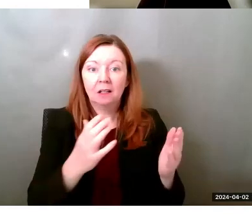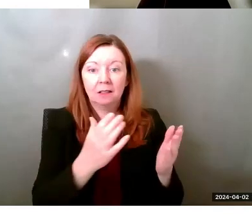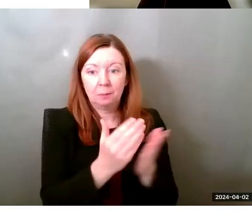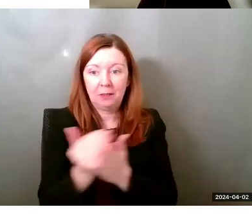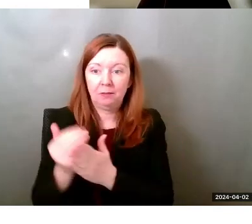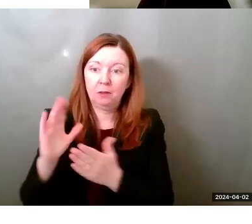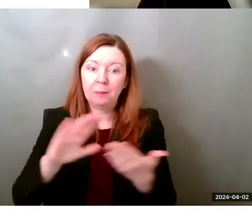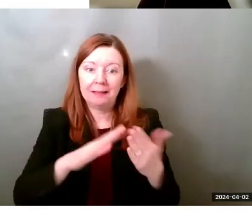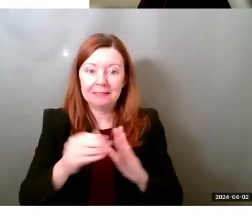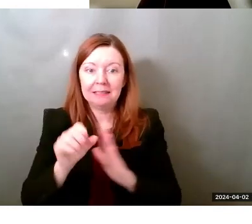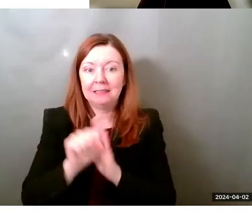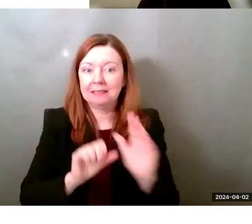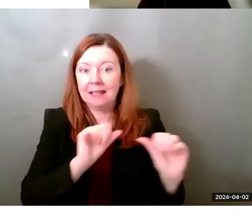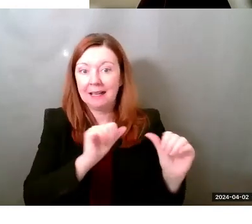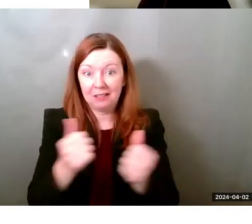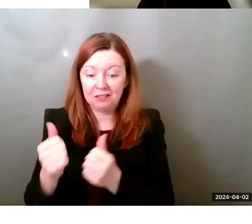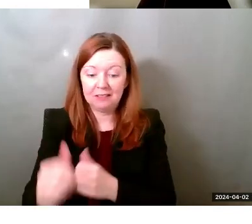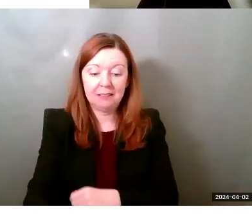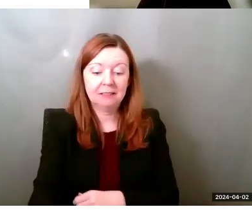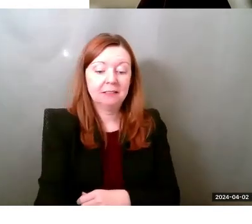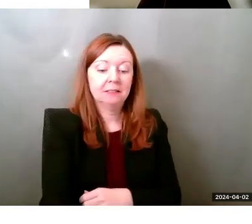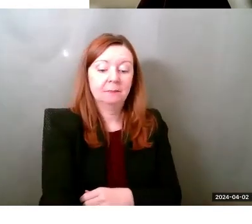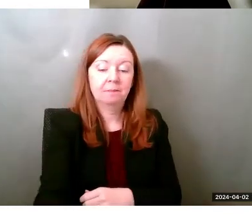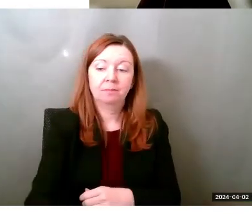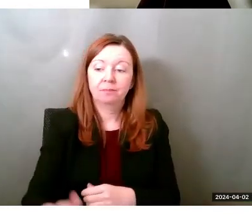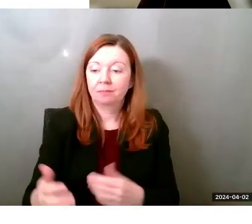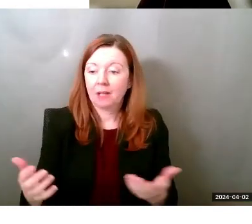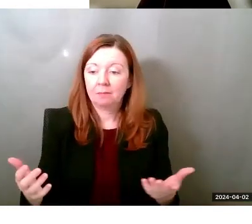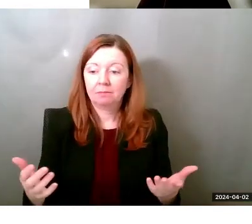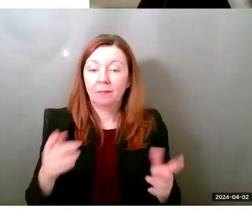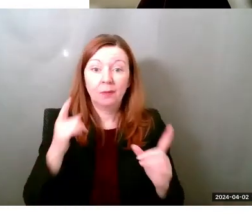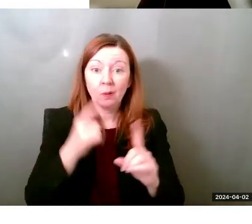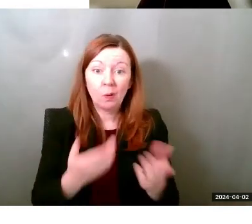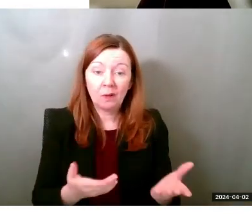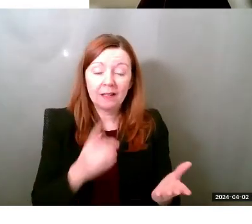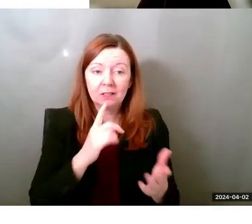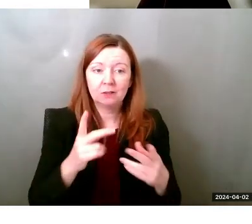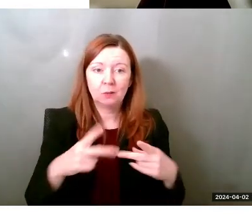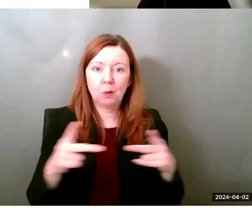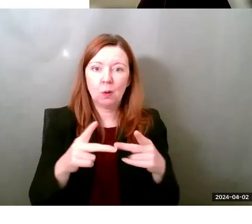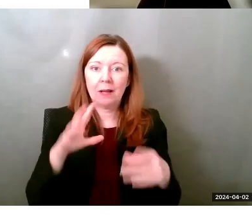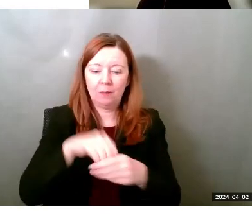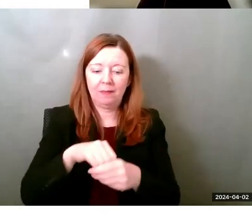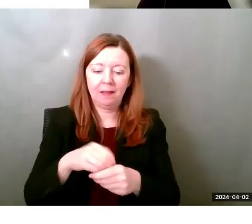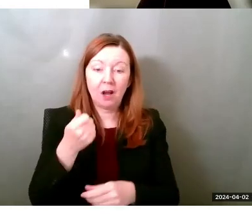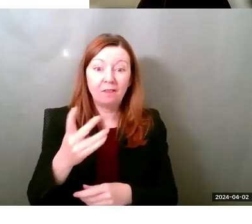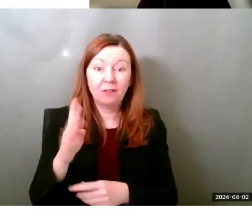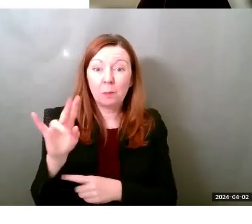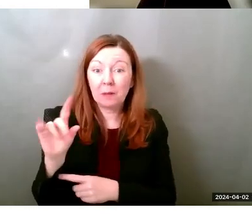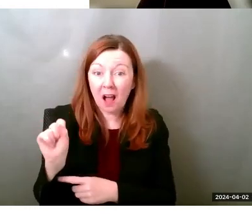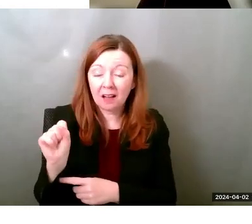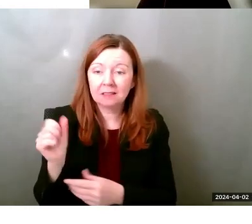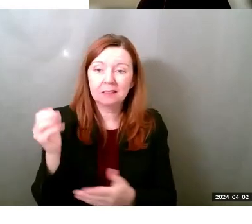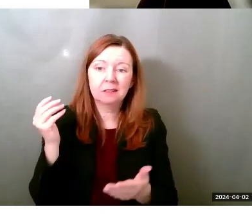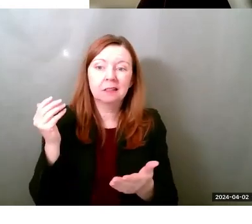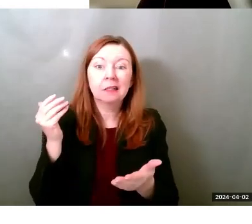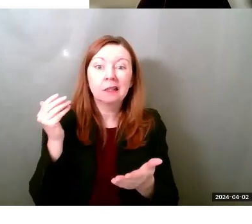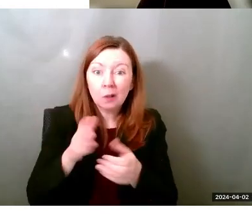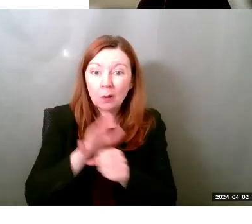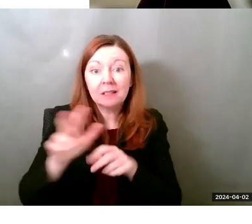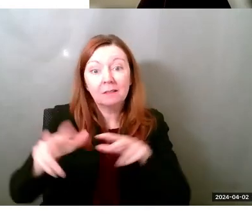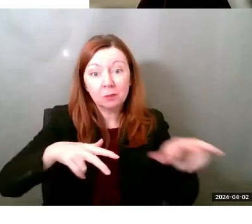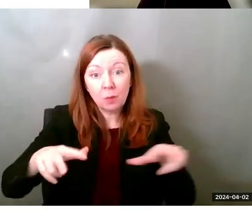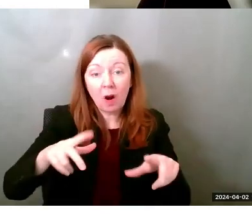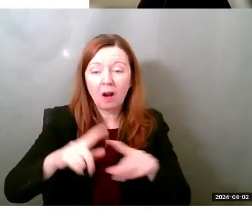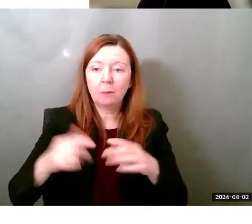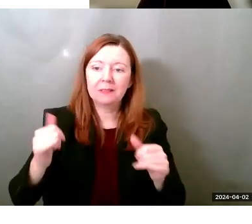by the city and state agencies. The goal here is to locate them within a couple blocks and close enough to walk, but